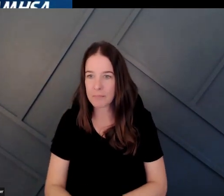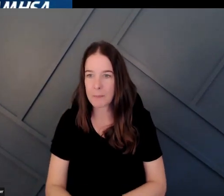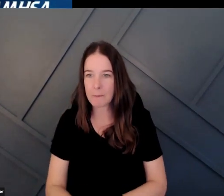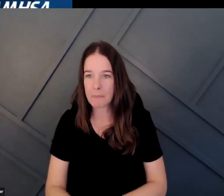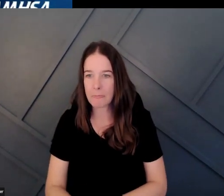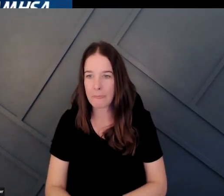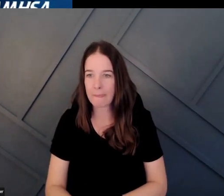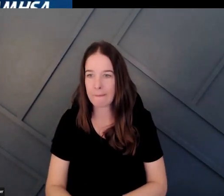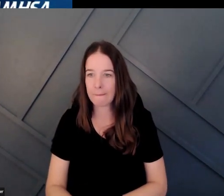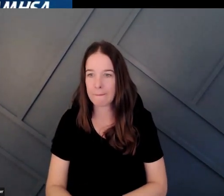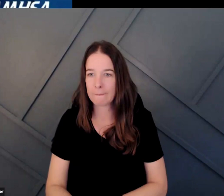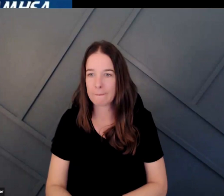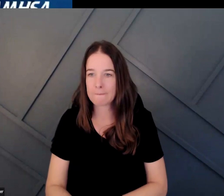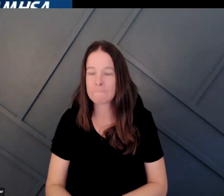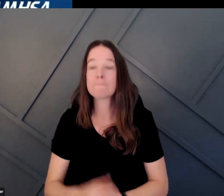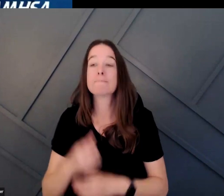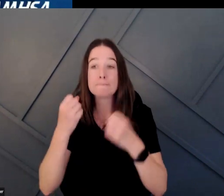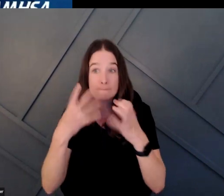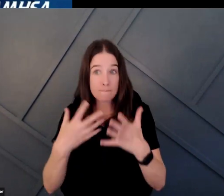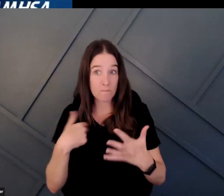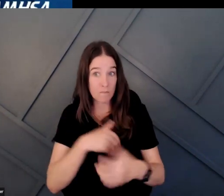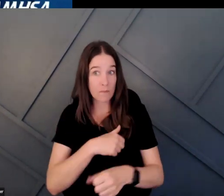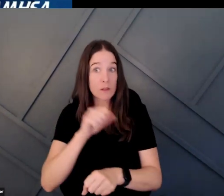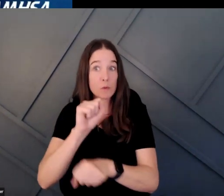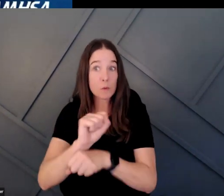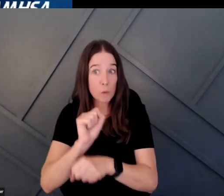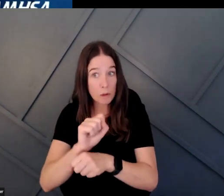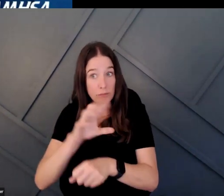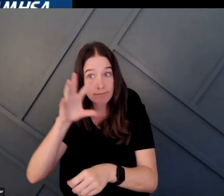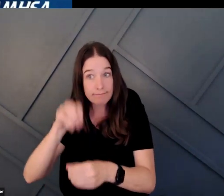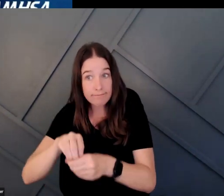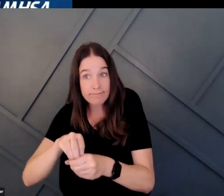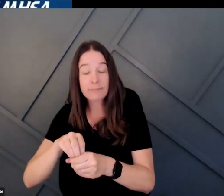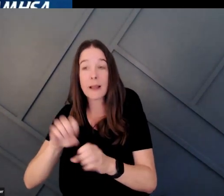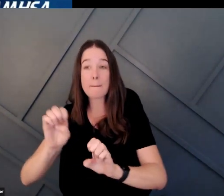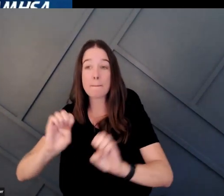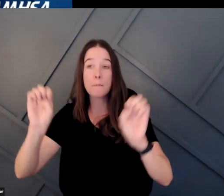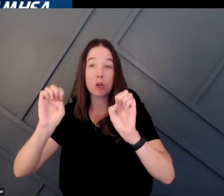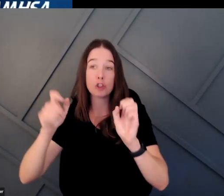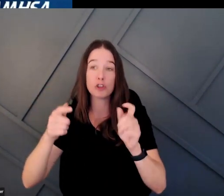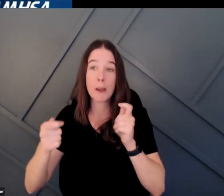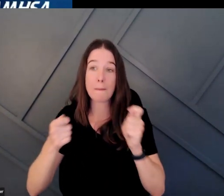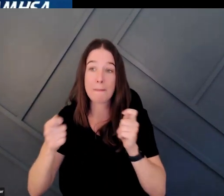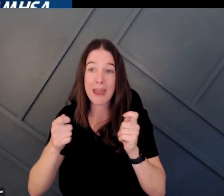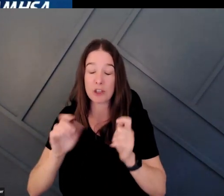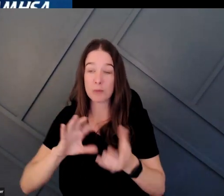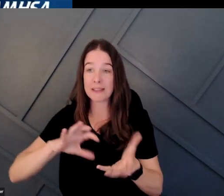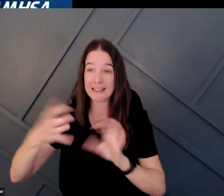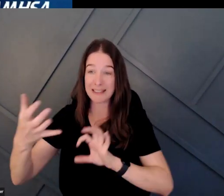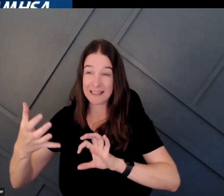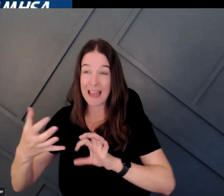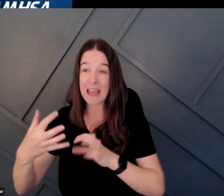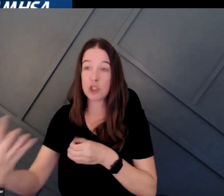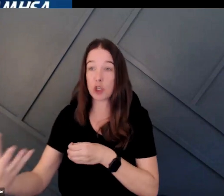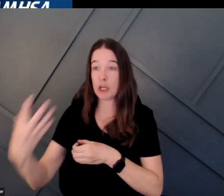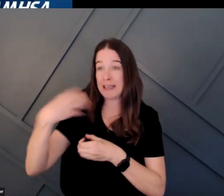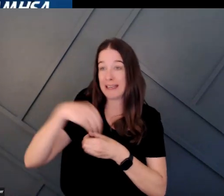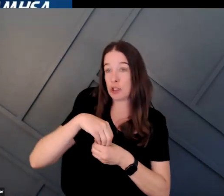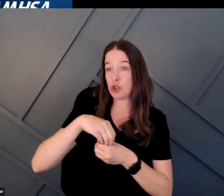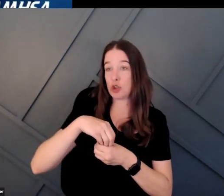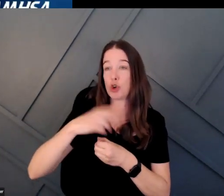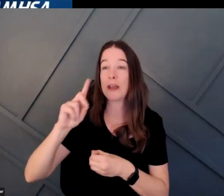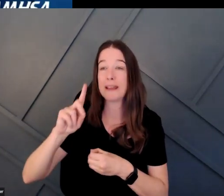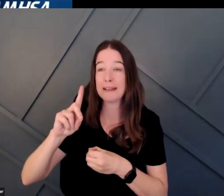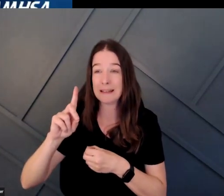in emergency management, disaster work, and the work to really integrate disability